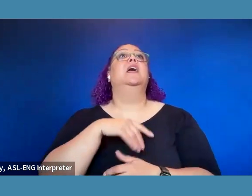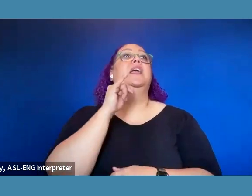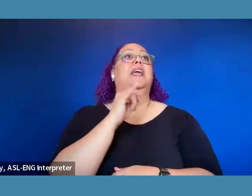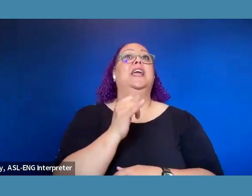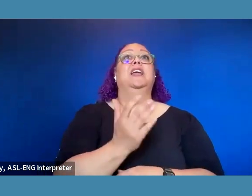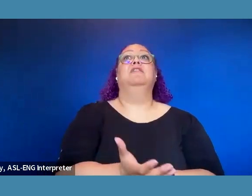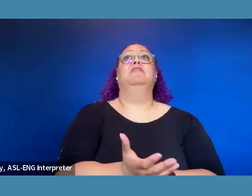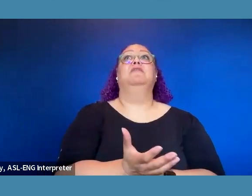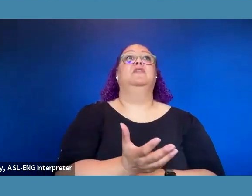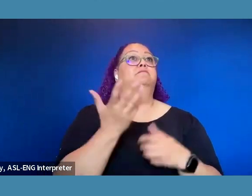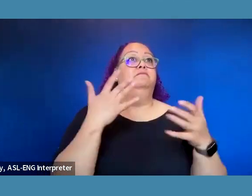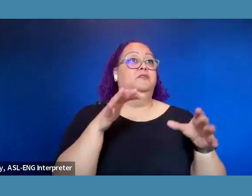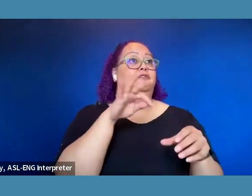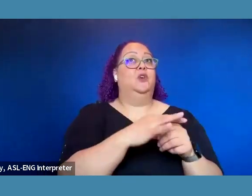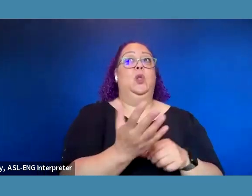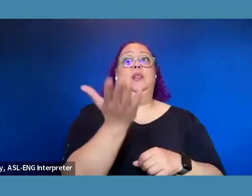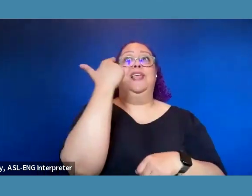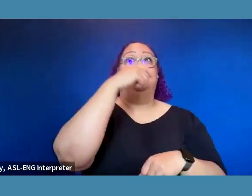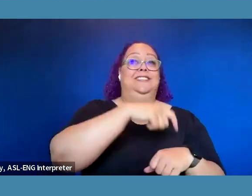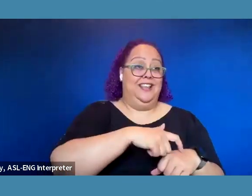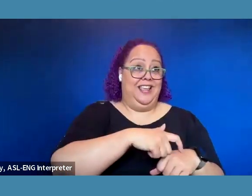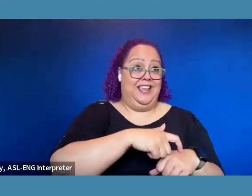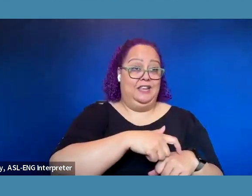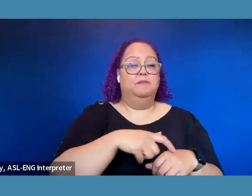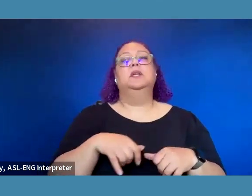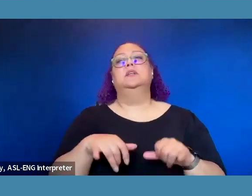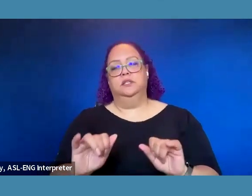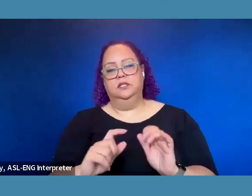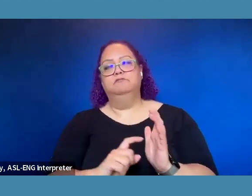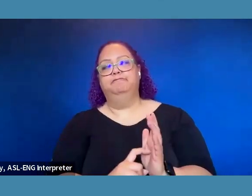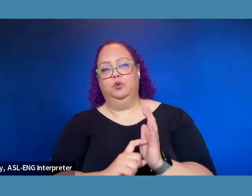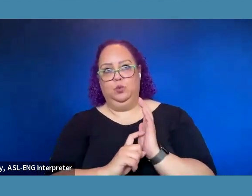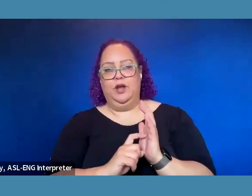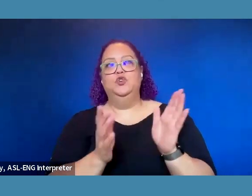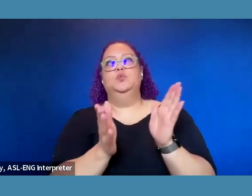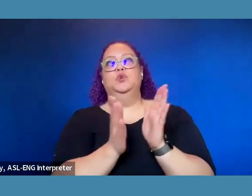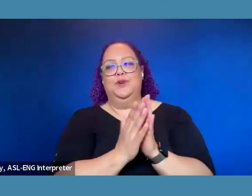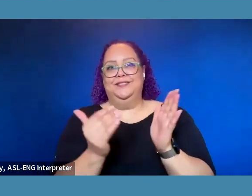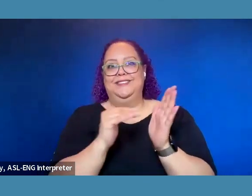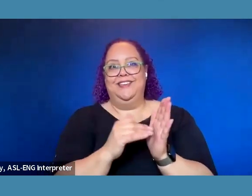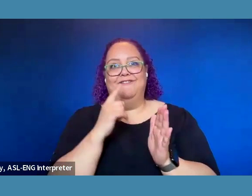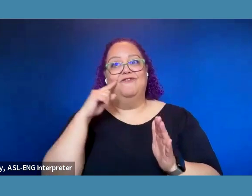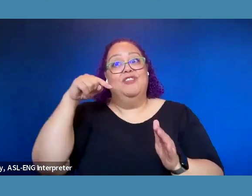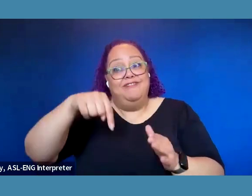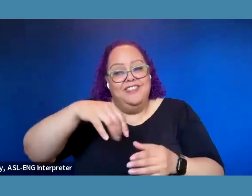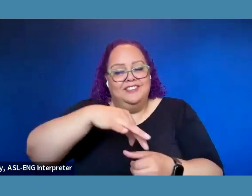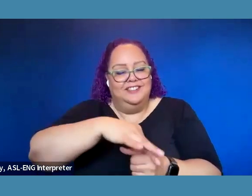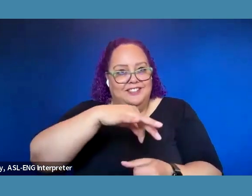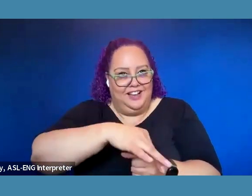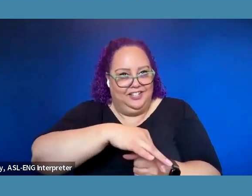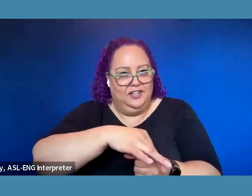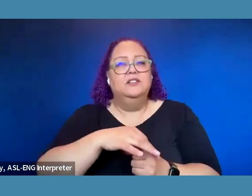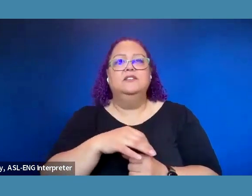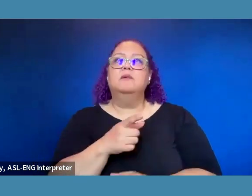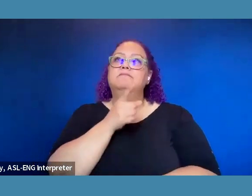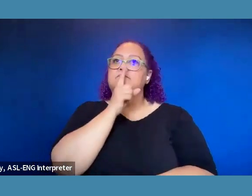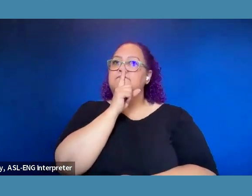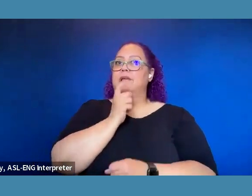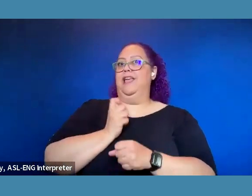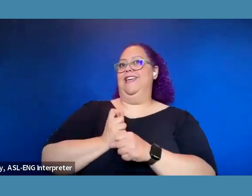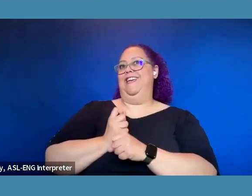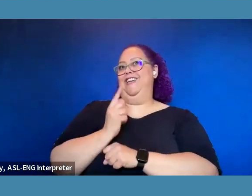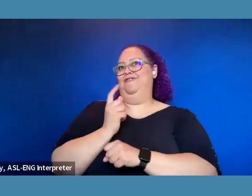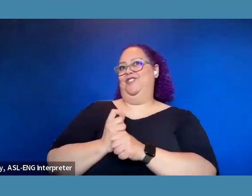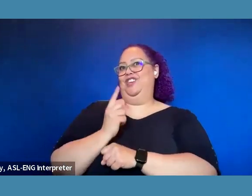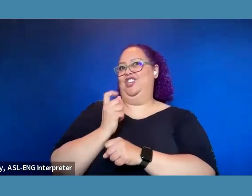So it's every election cycle, not every year, but many people are not aware of that